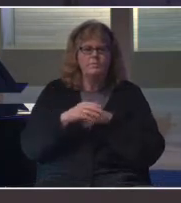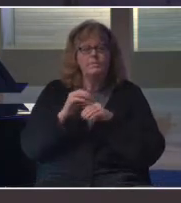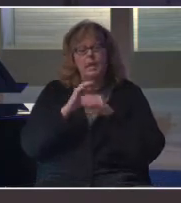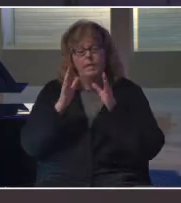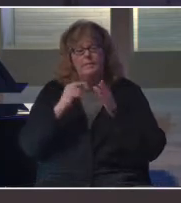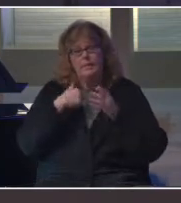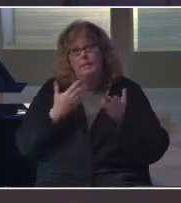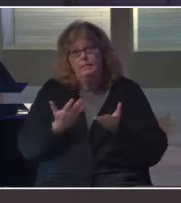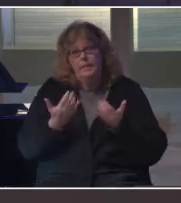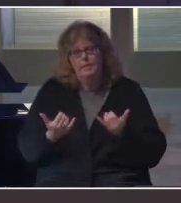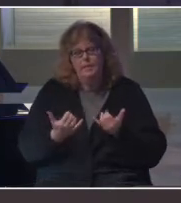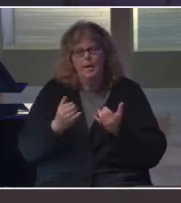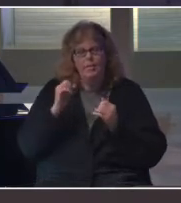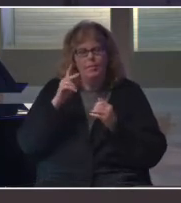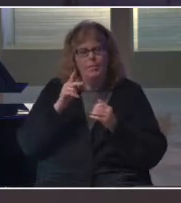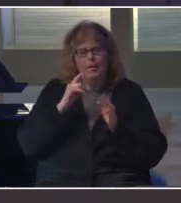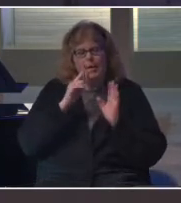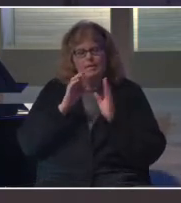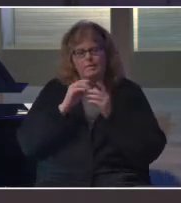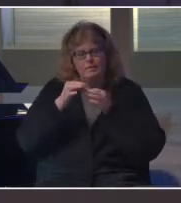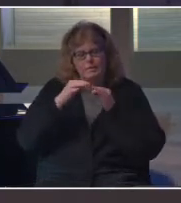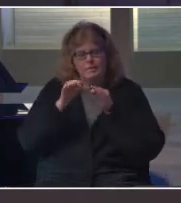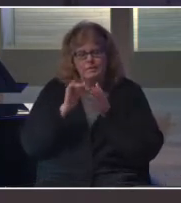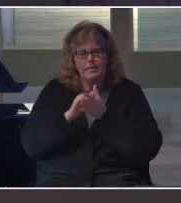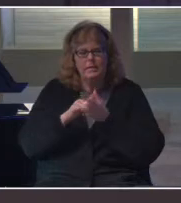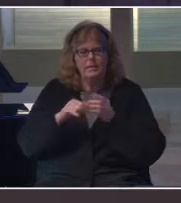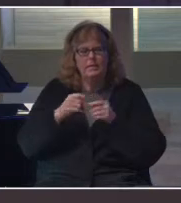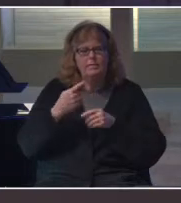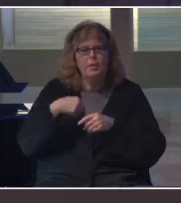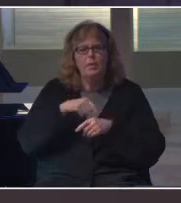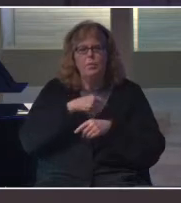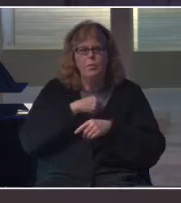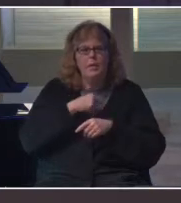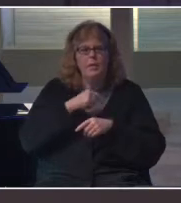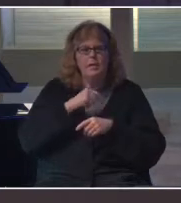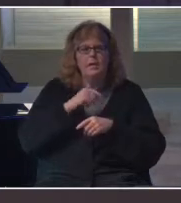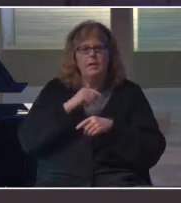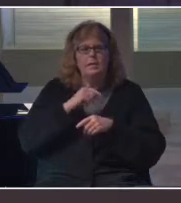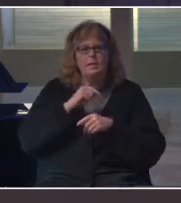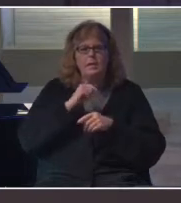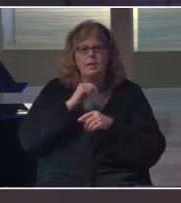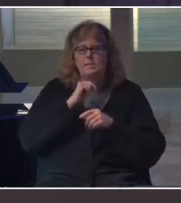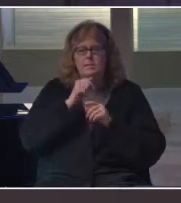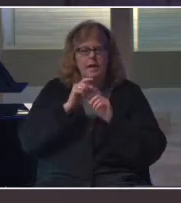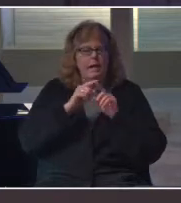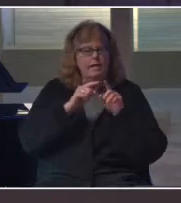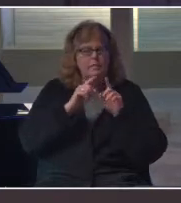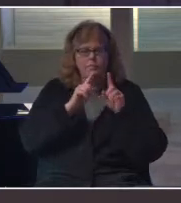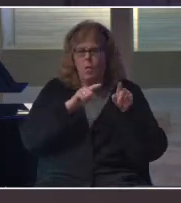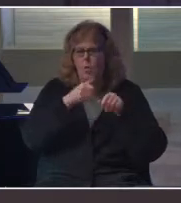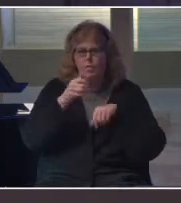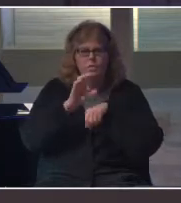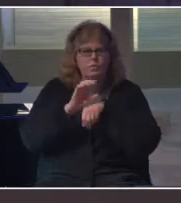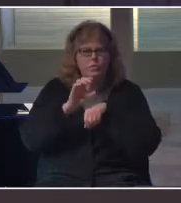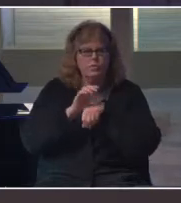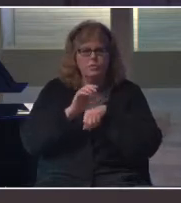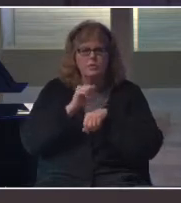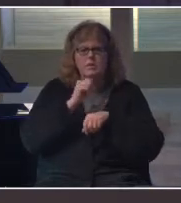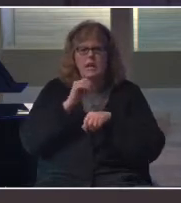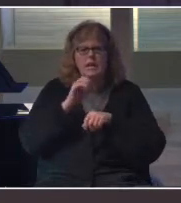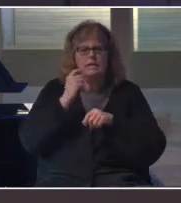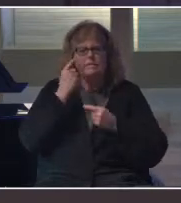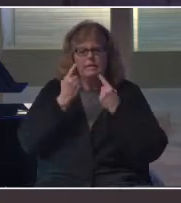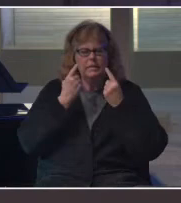I'm here now. Okay, I have to qualify that. We didn't go anywhere else. We didn't even consider